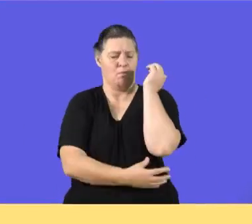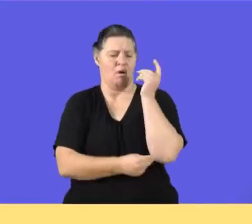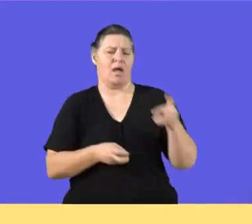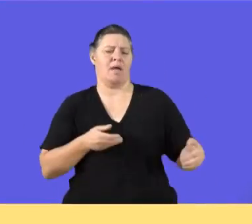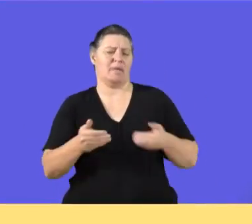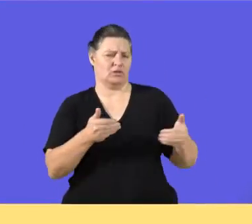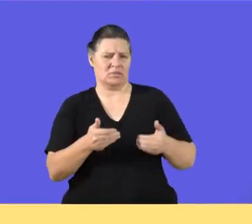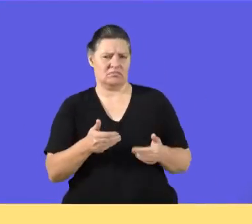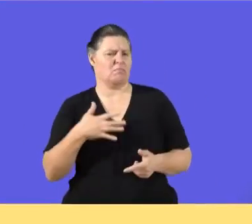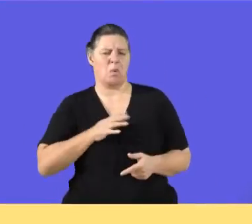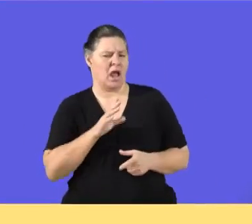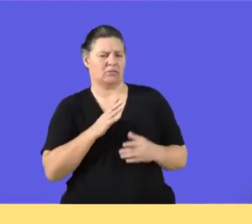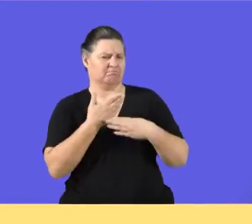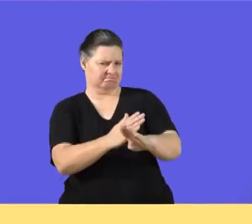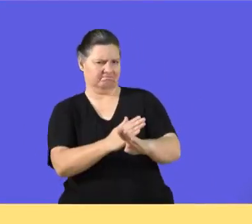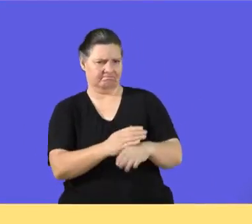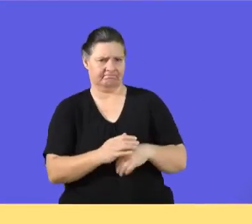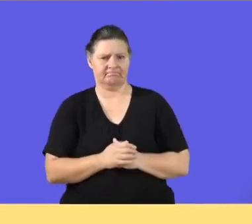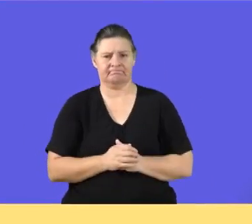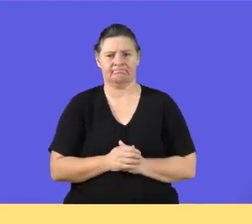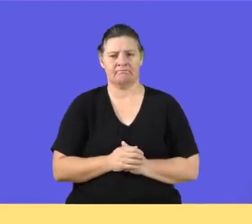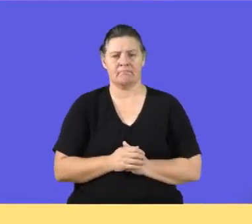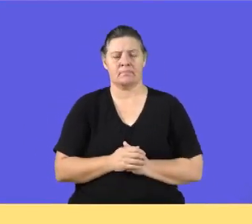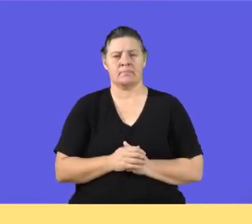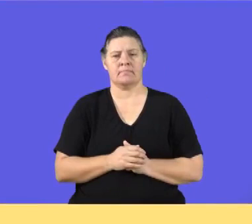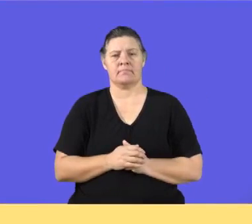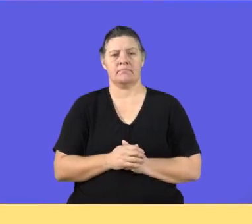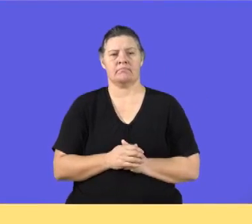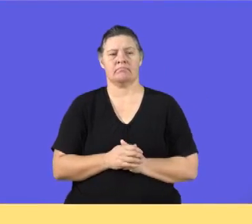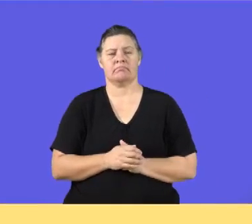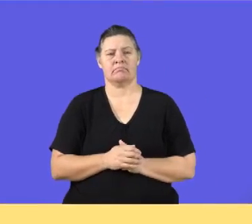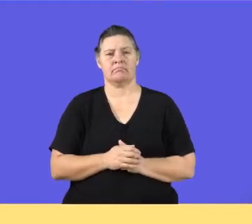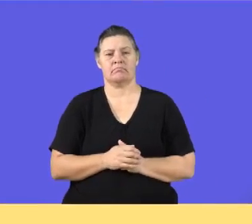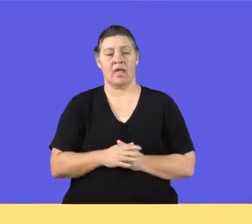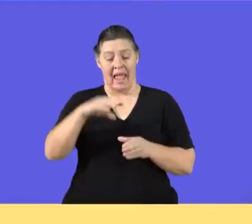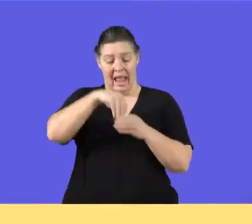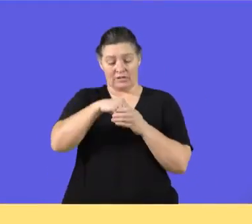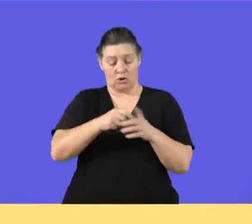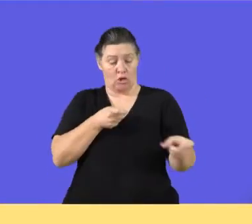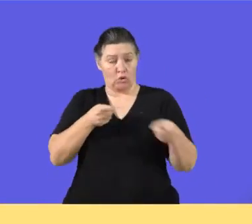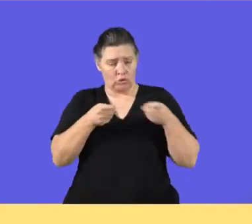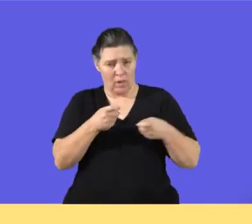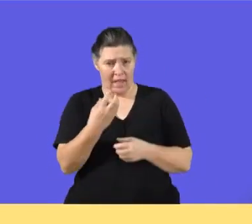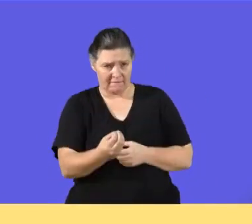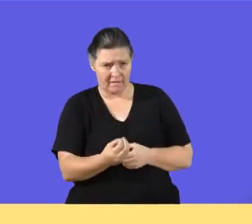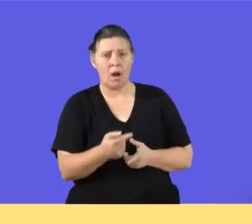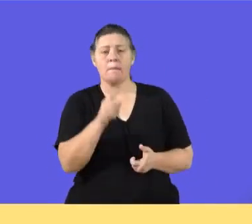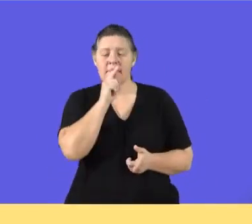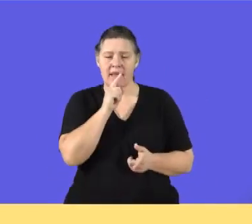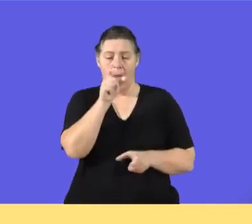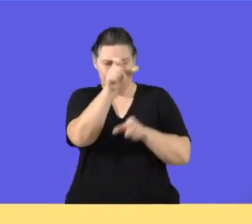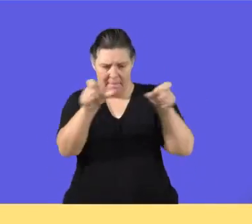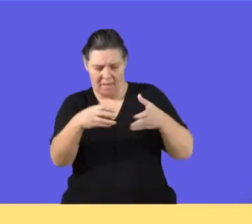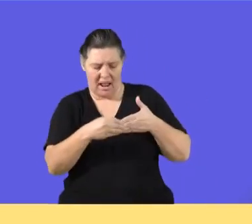The moment we have internal controls, we minimize poor management as well as fraud. When